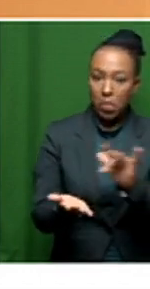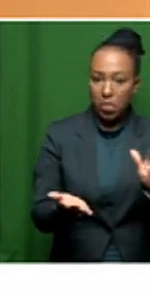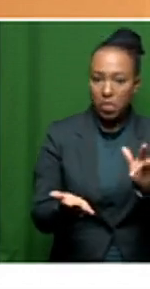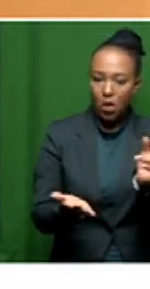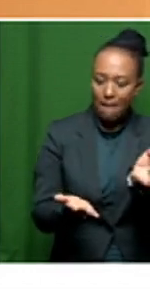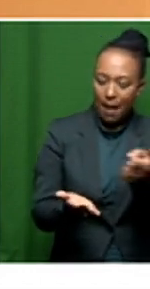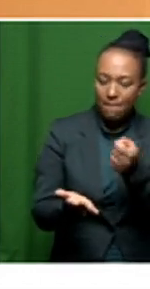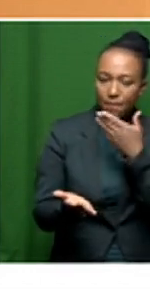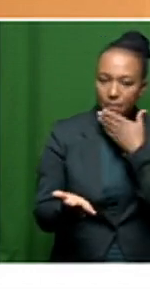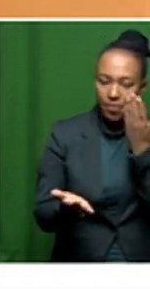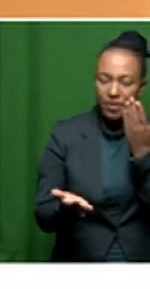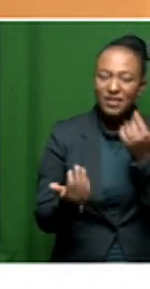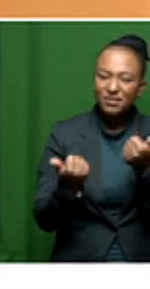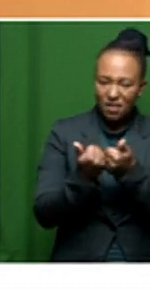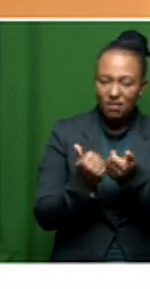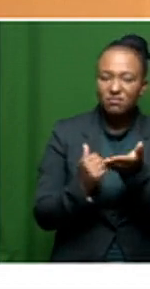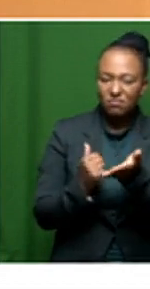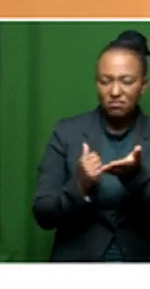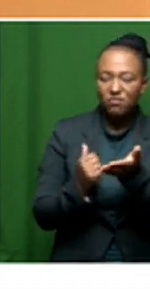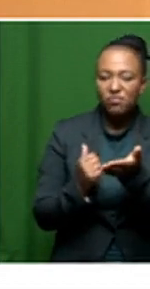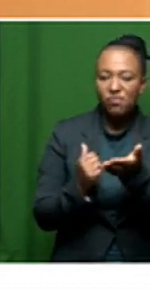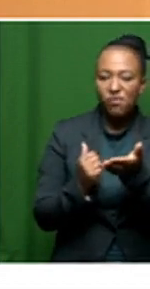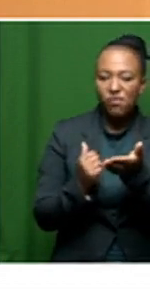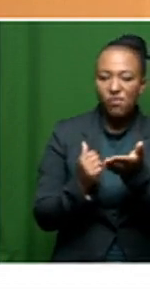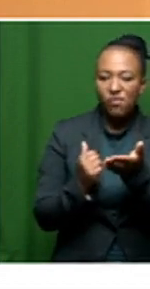It's a challenge. It shows that there's a